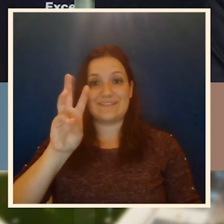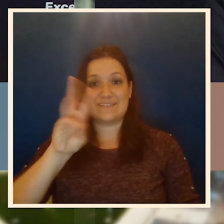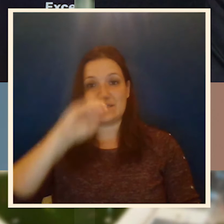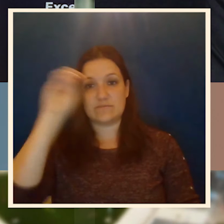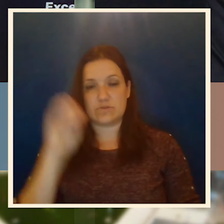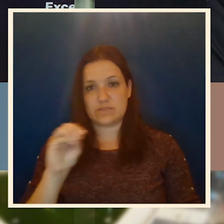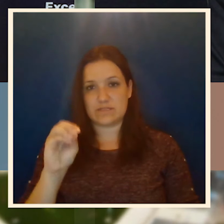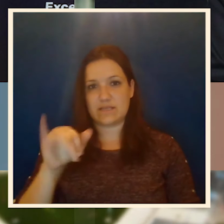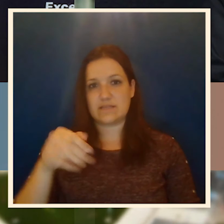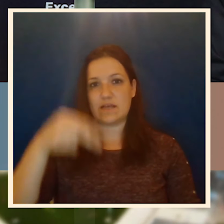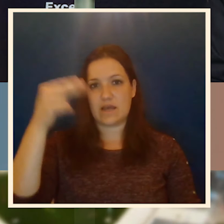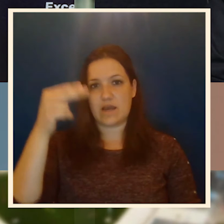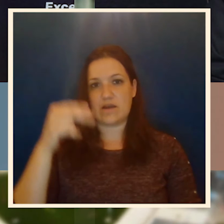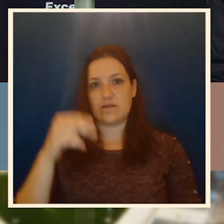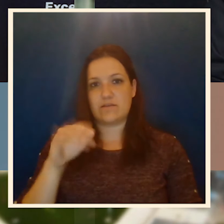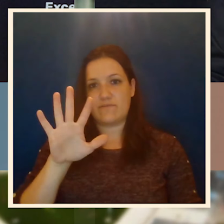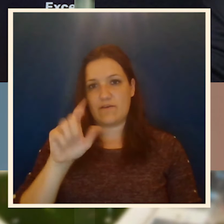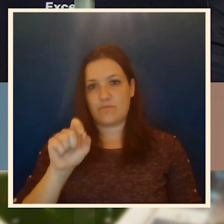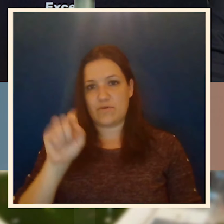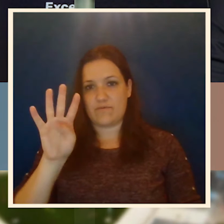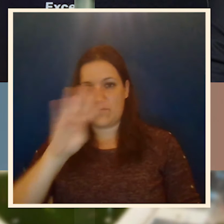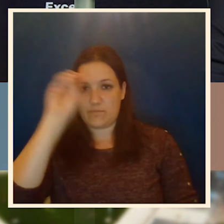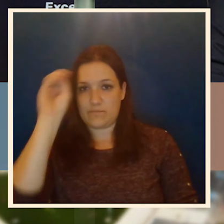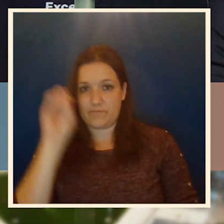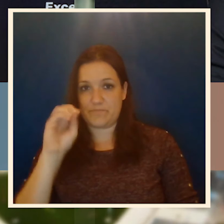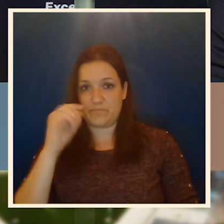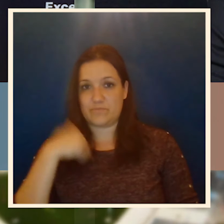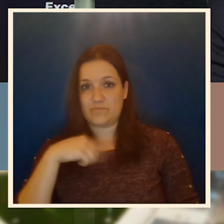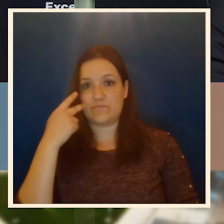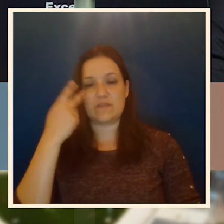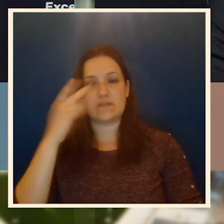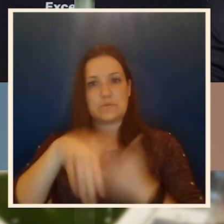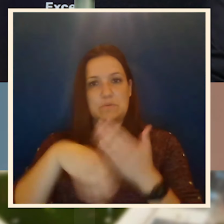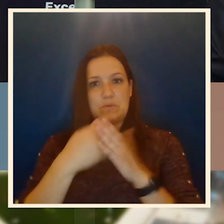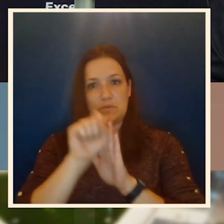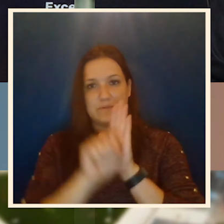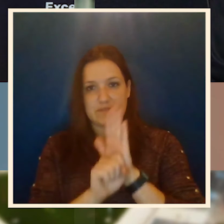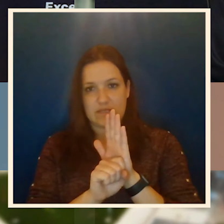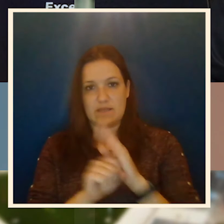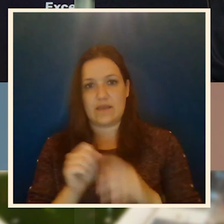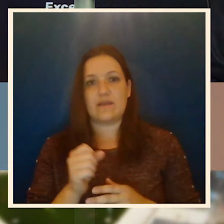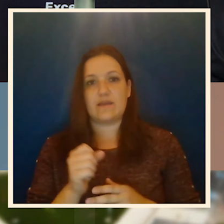for Tulare County is at 8.6%, so higher than the